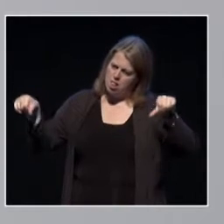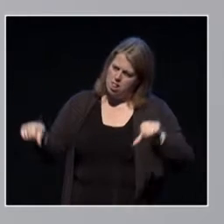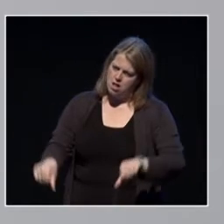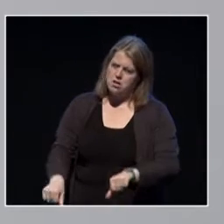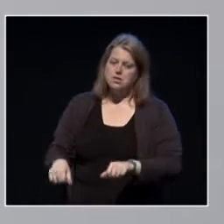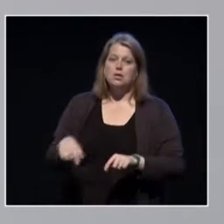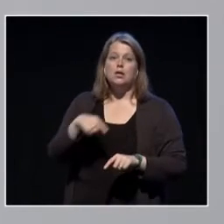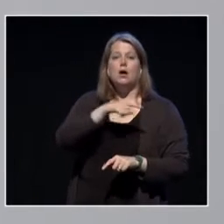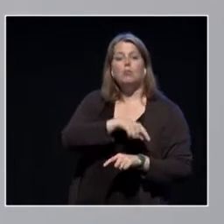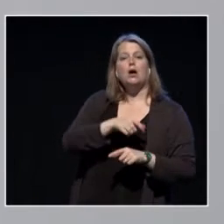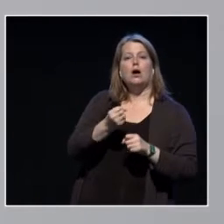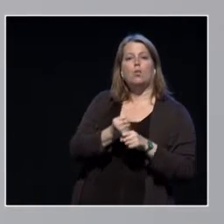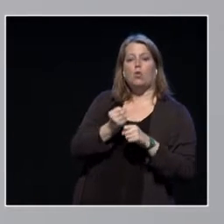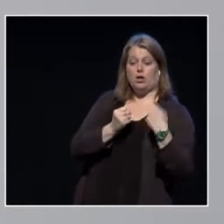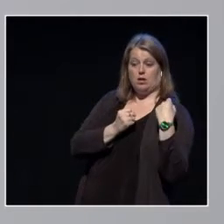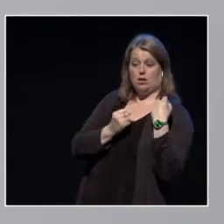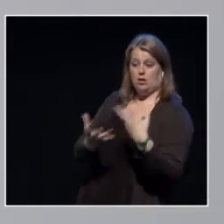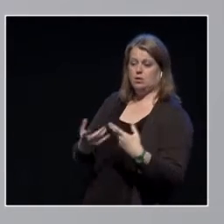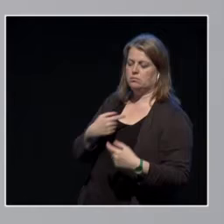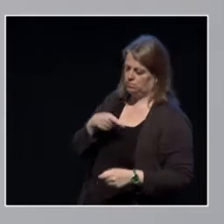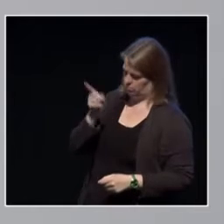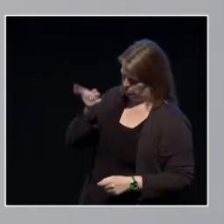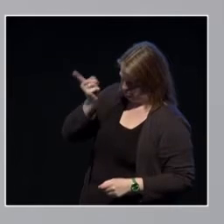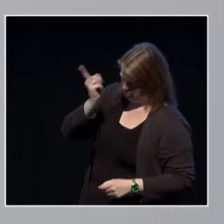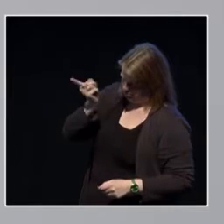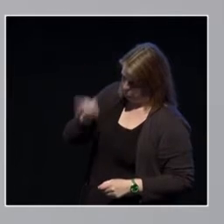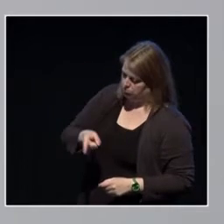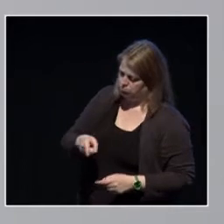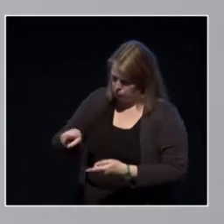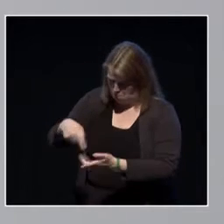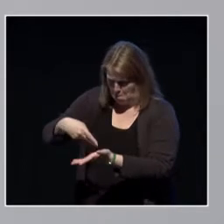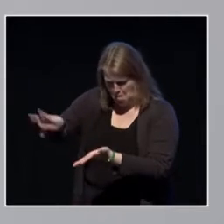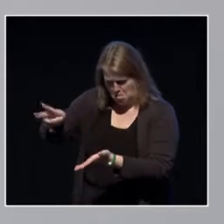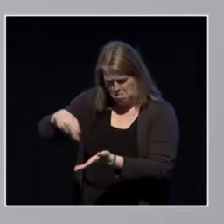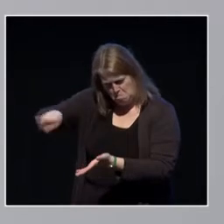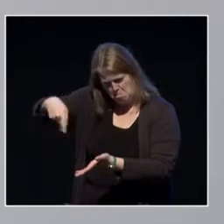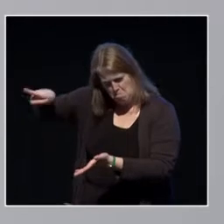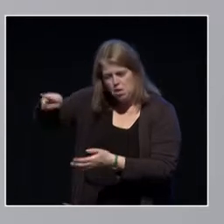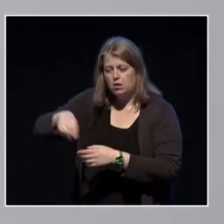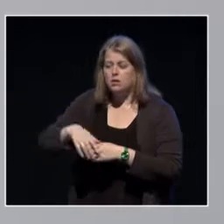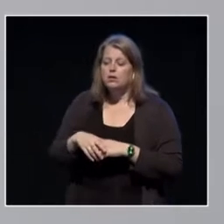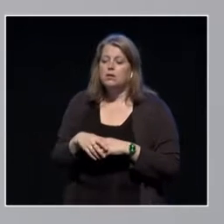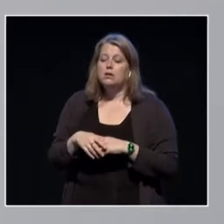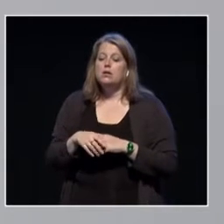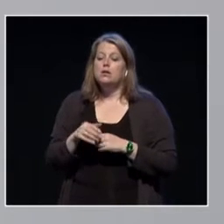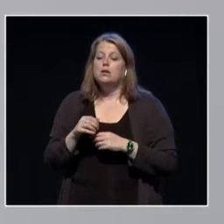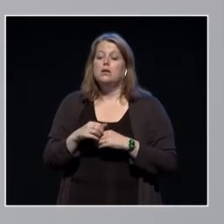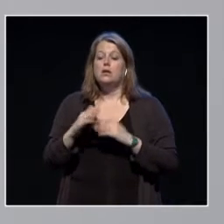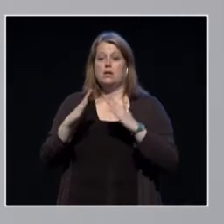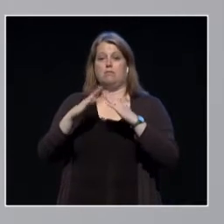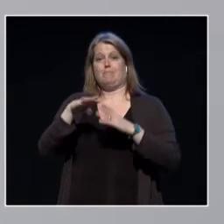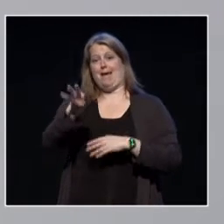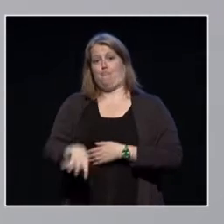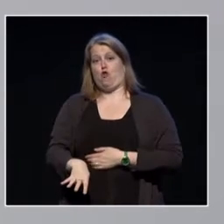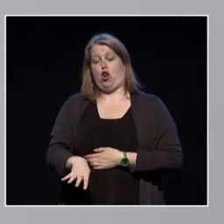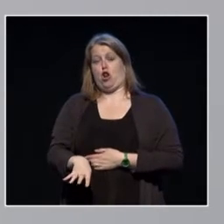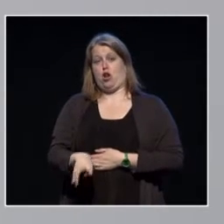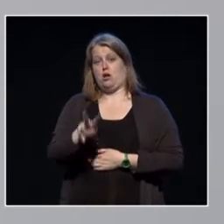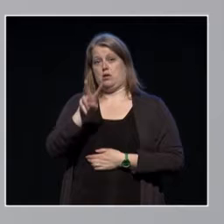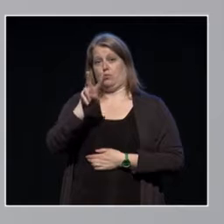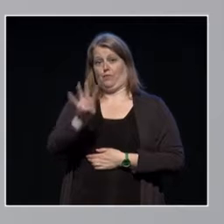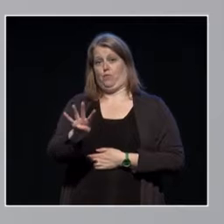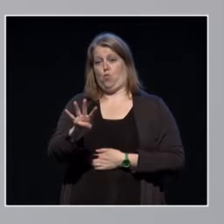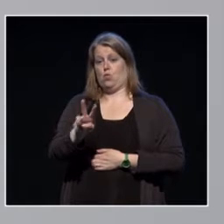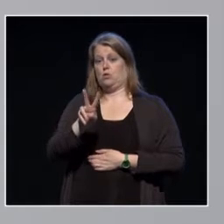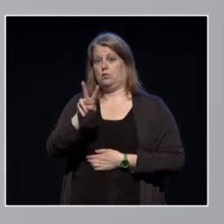their employers that they will be kicked out of their jobs. On 24th April 2013, Rana